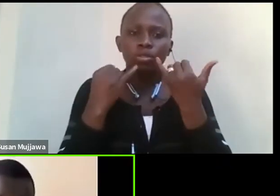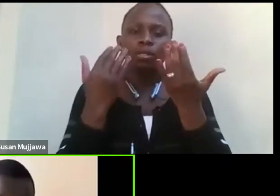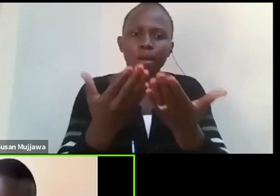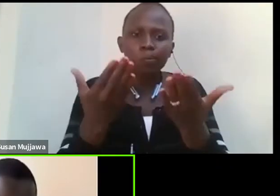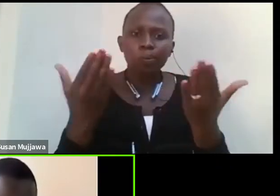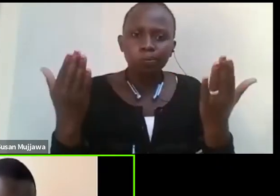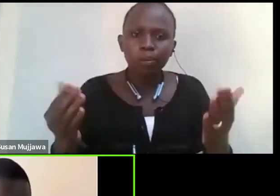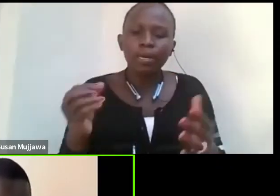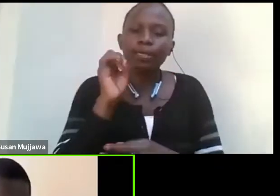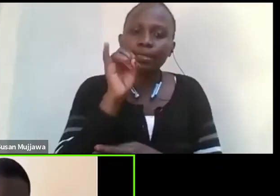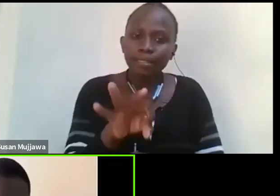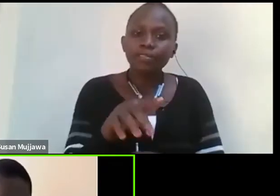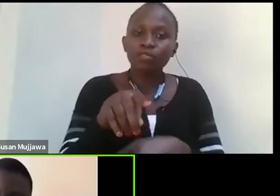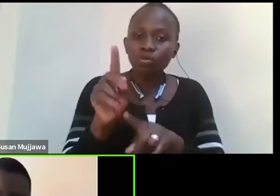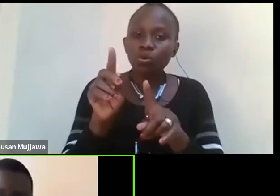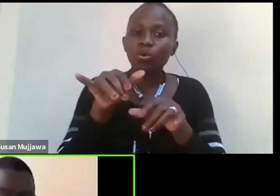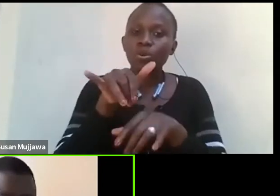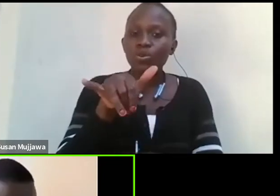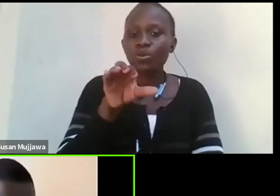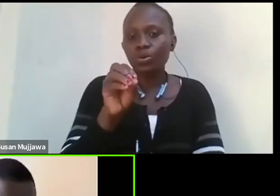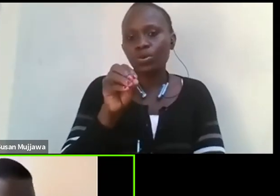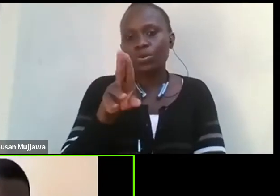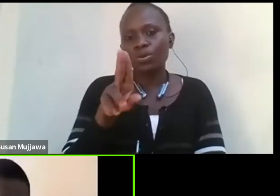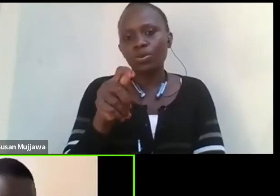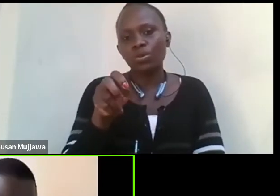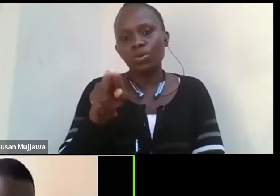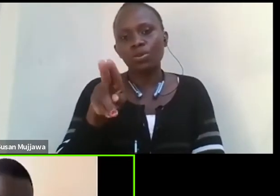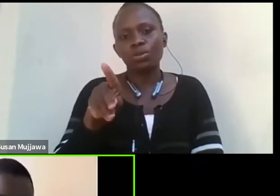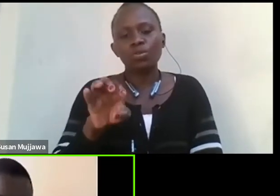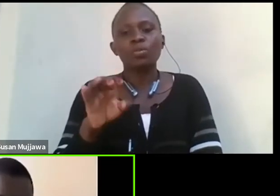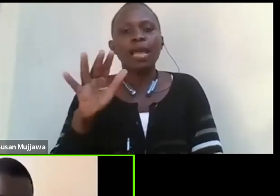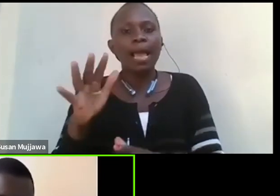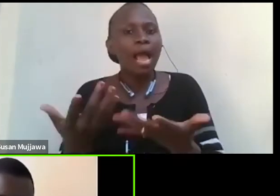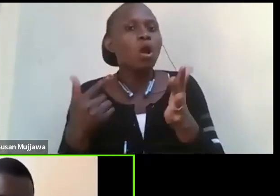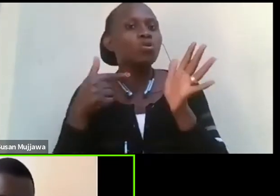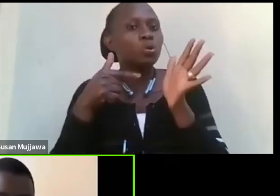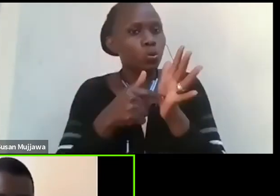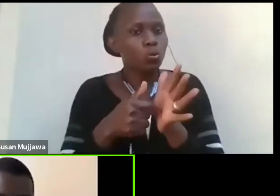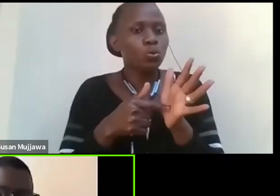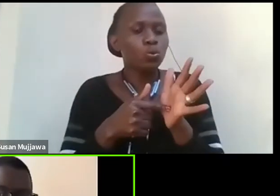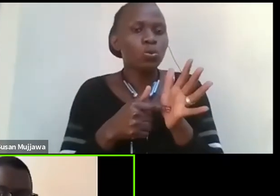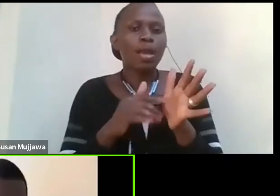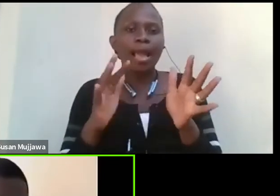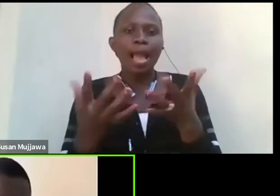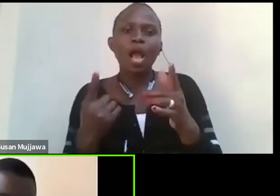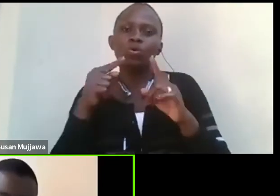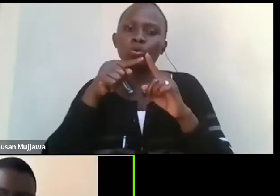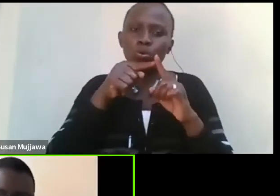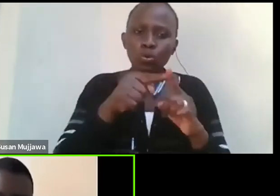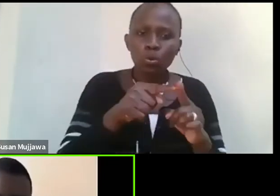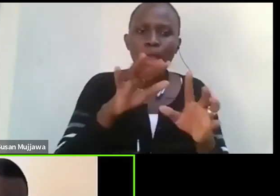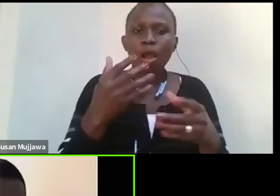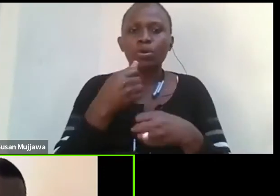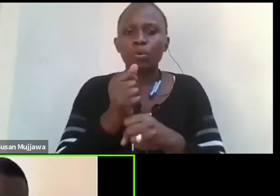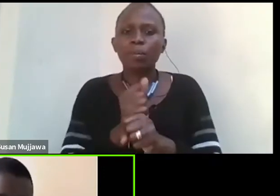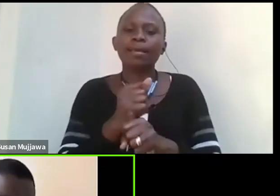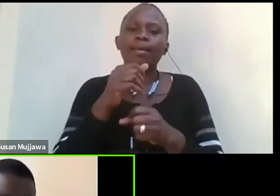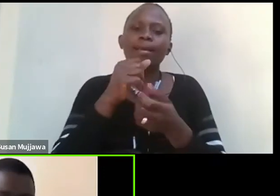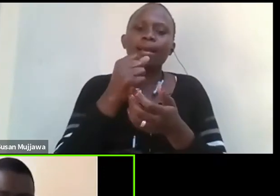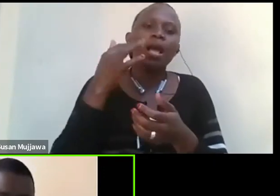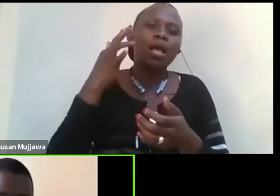go to YouTube today and search how to, and finish that sentence with whatever you want to do, how to make honey, how to process